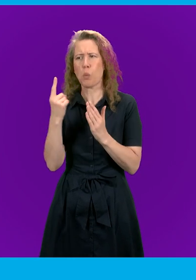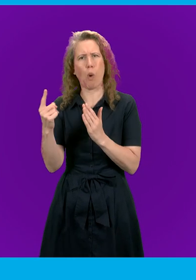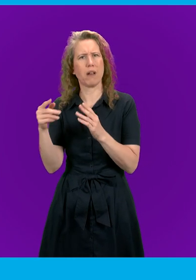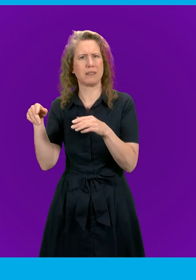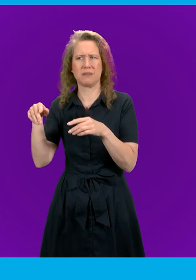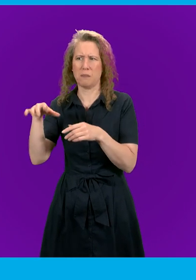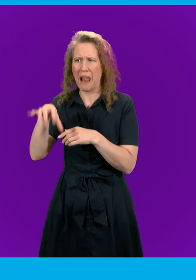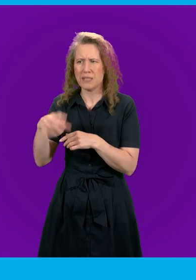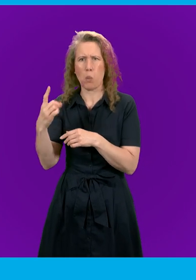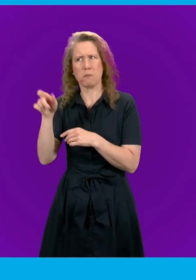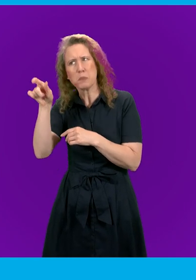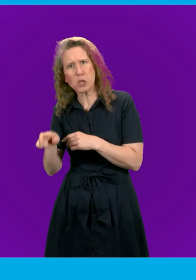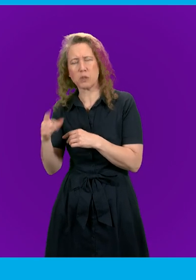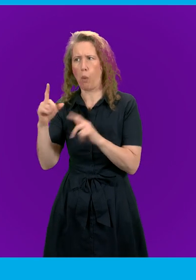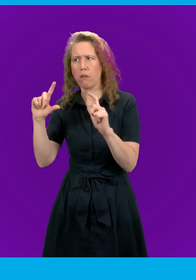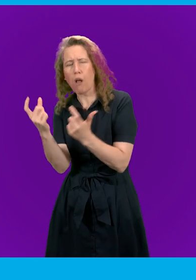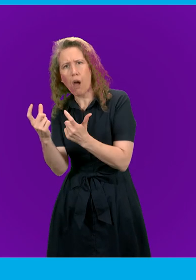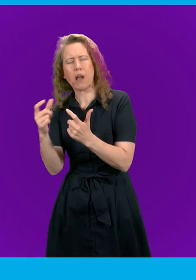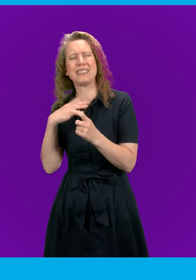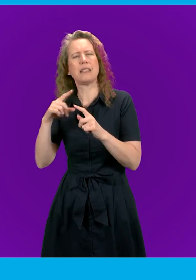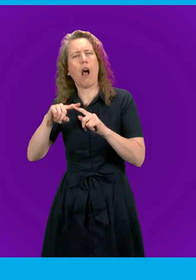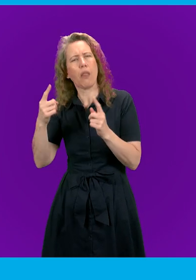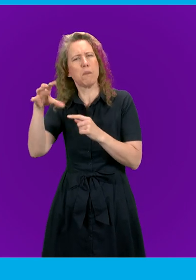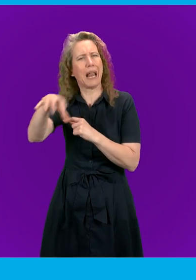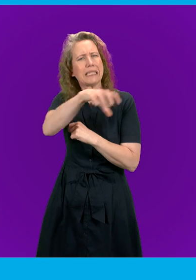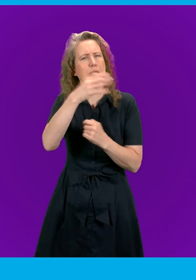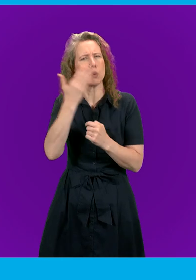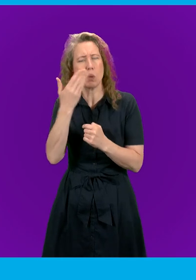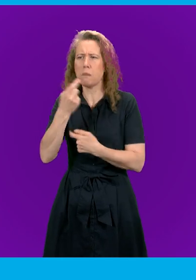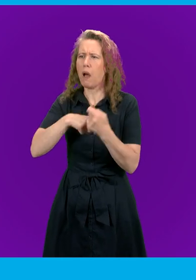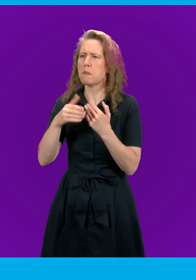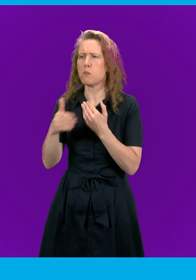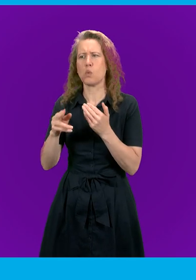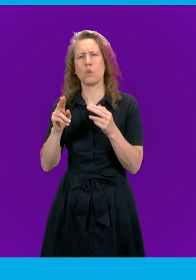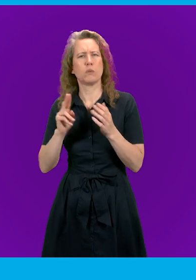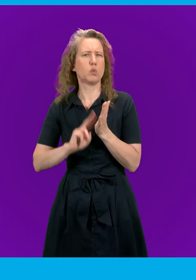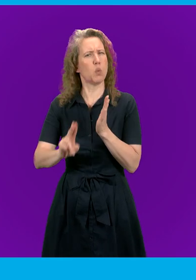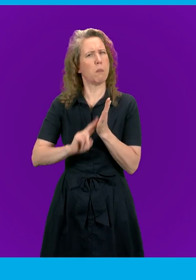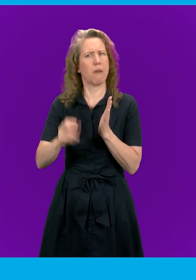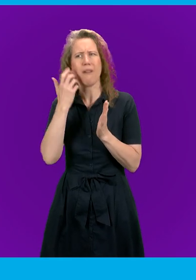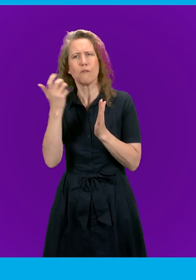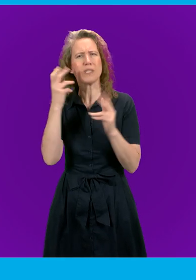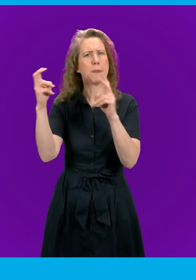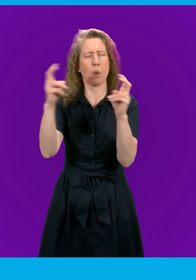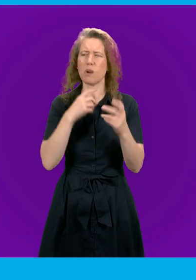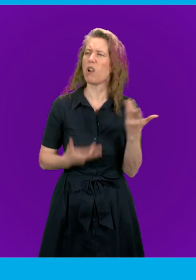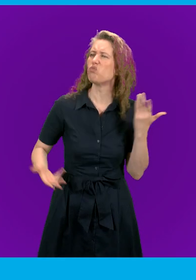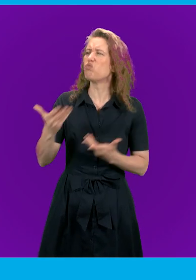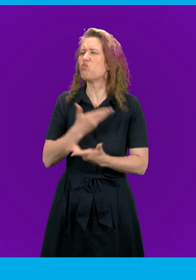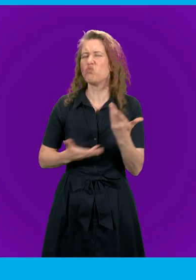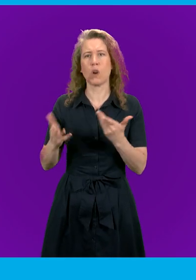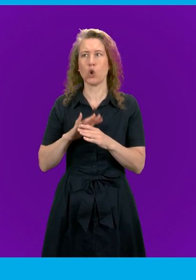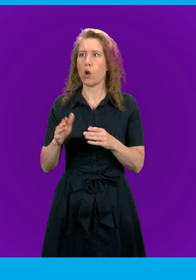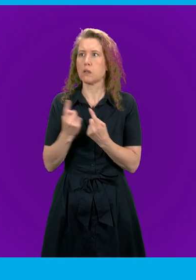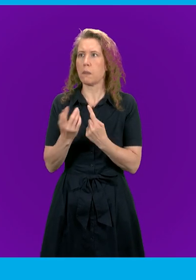rather than, like, restricting it to a classroom, and just making it more of a normal topic, just something you discuss anyway, not something